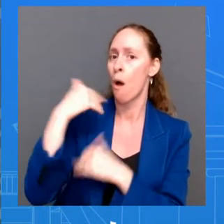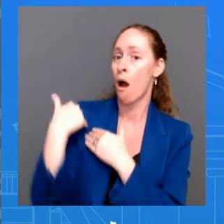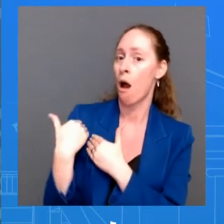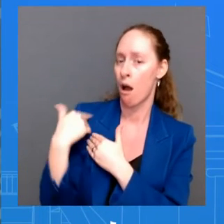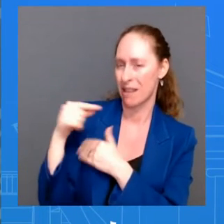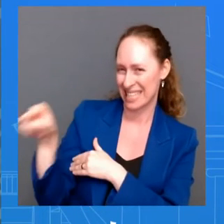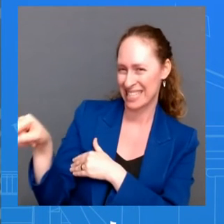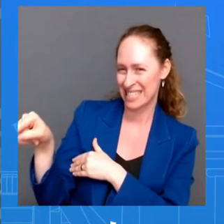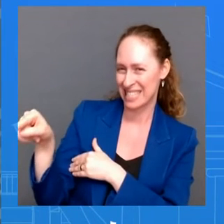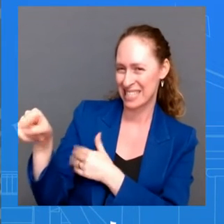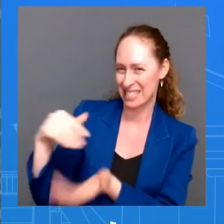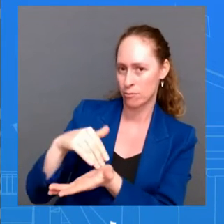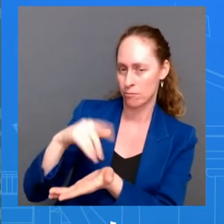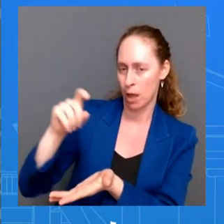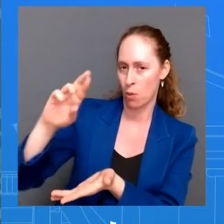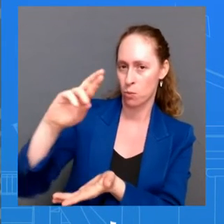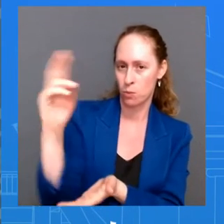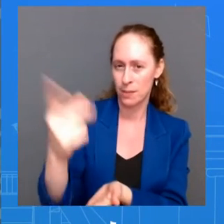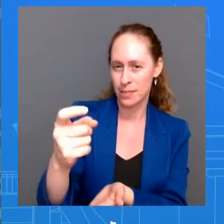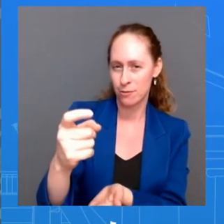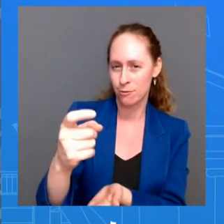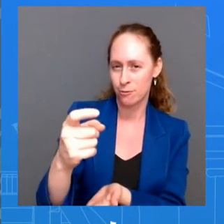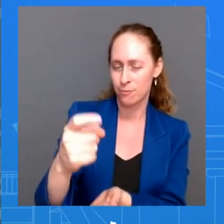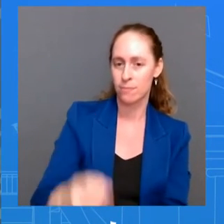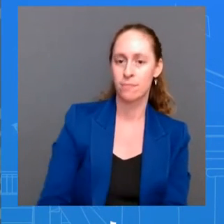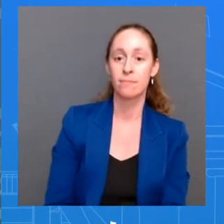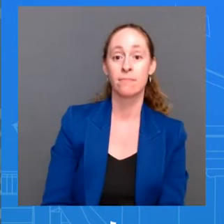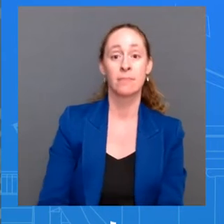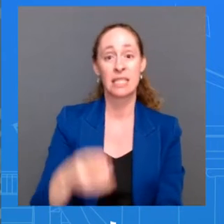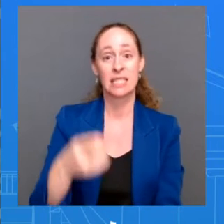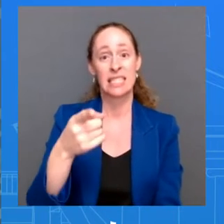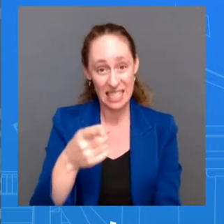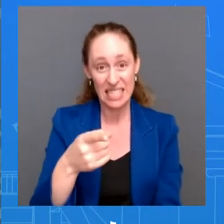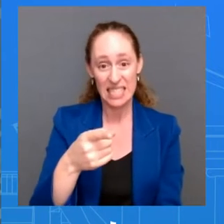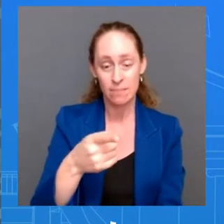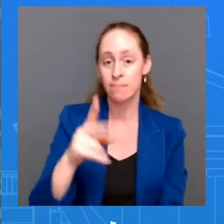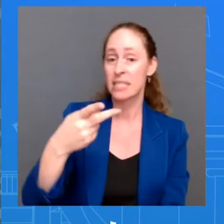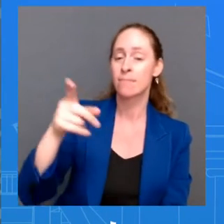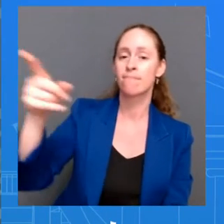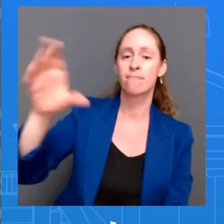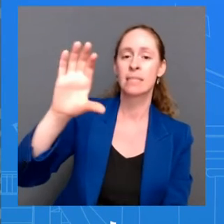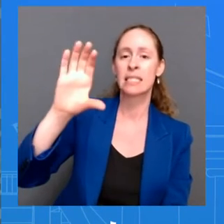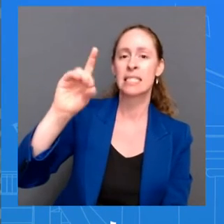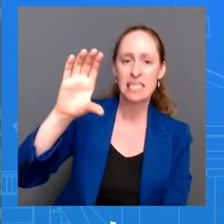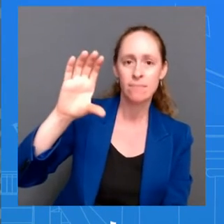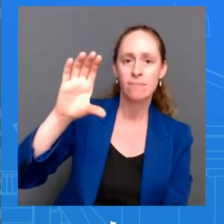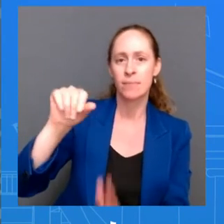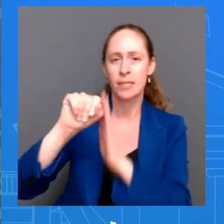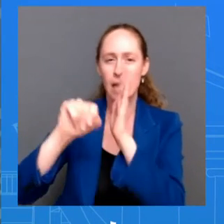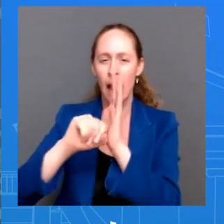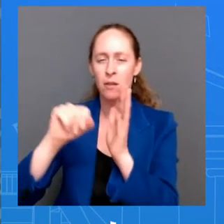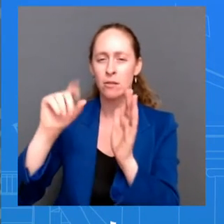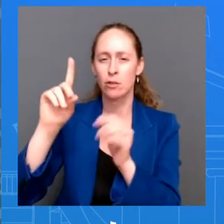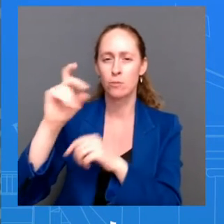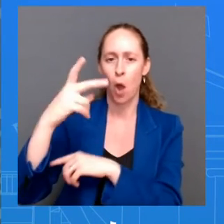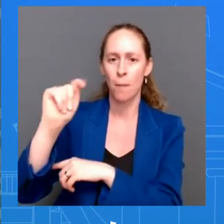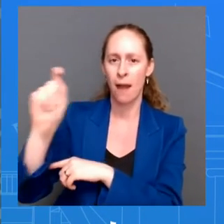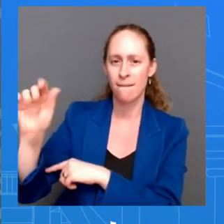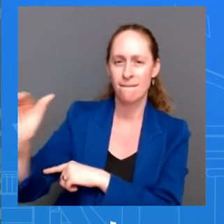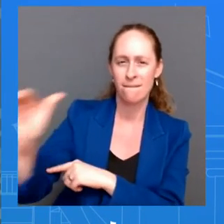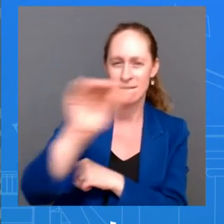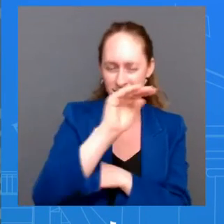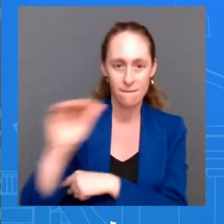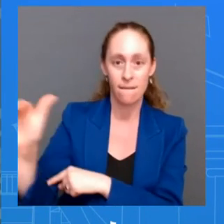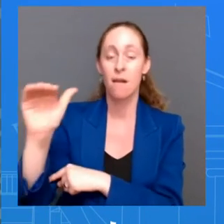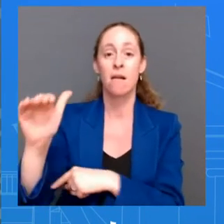important, or their state health department, and will be able to access it. But again, it is approved for